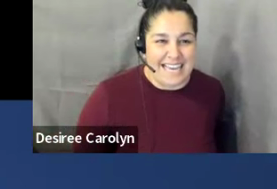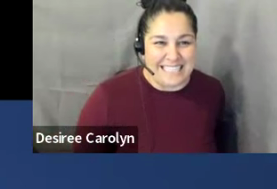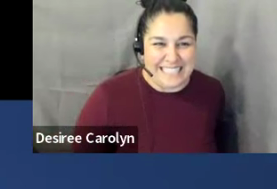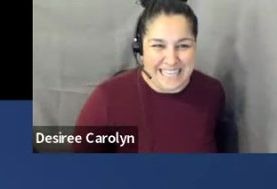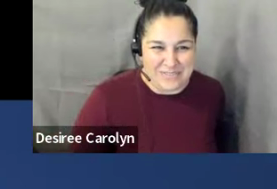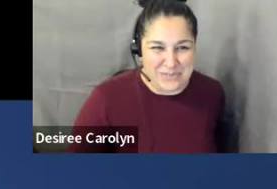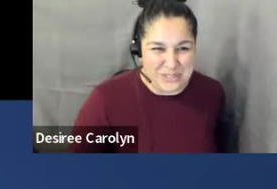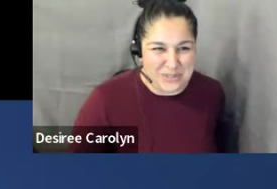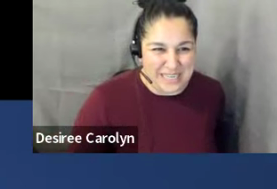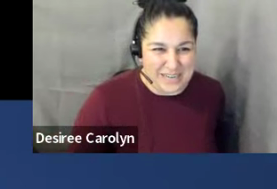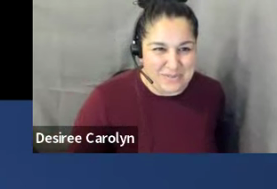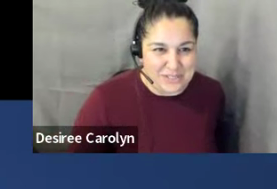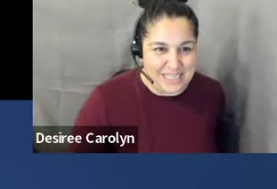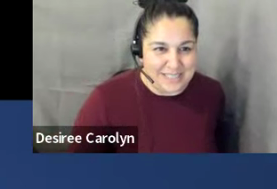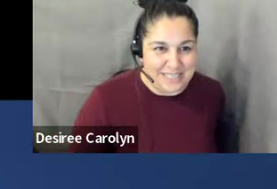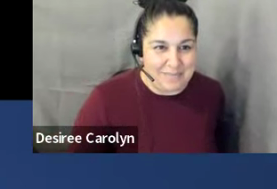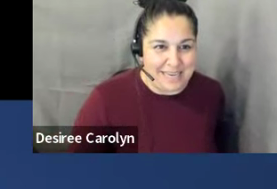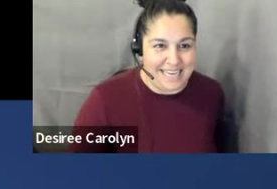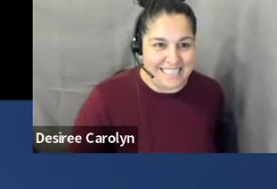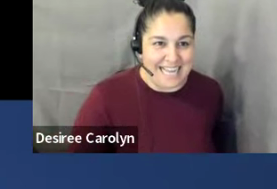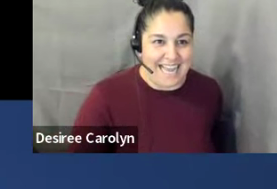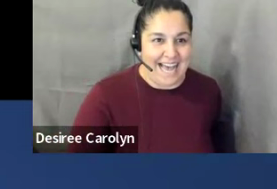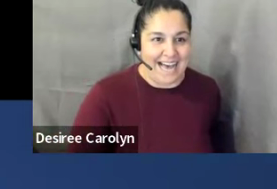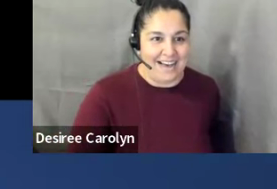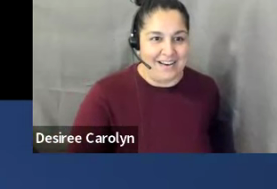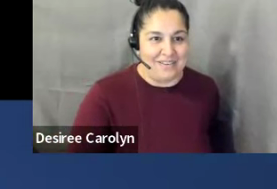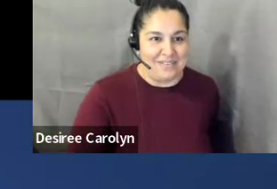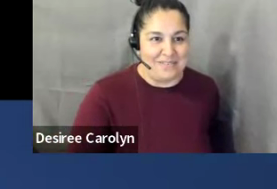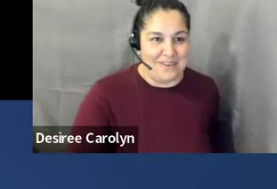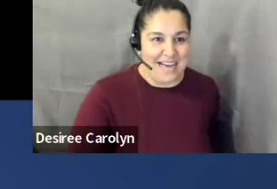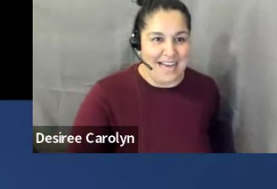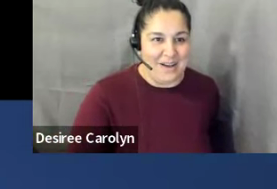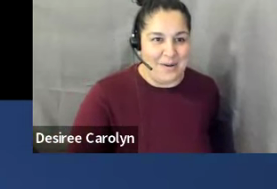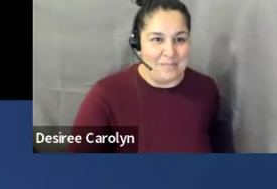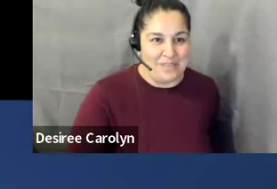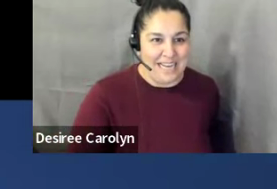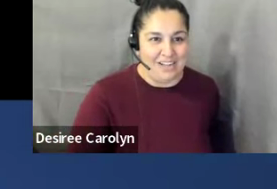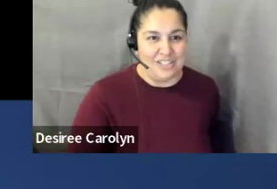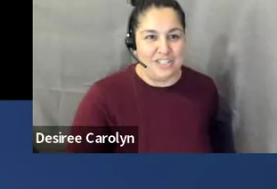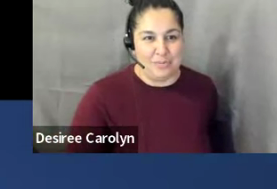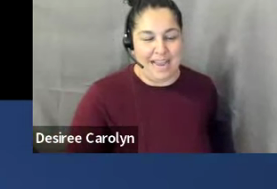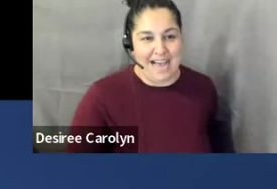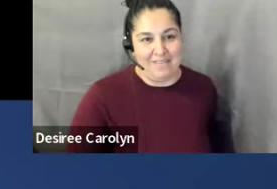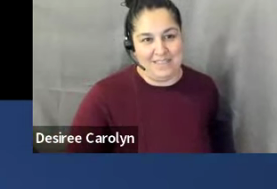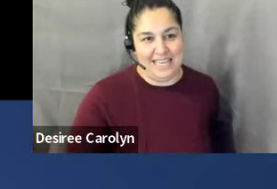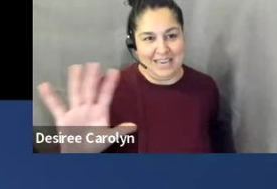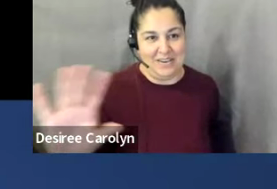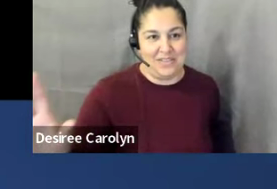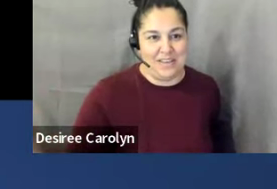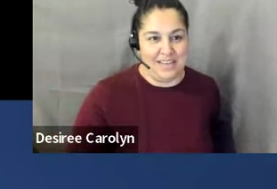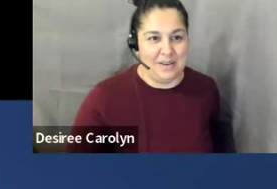I can't see the full screen, unfortunately, because I have, on Zoom, I